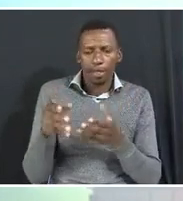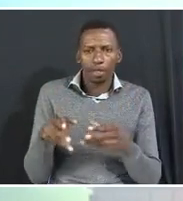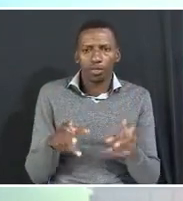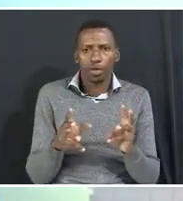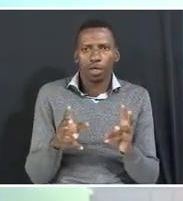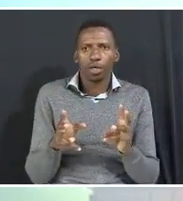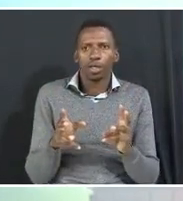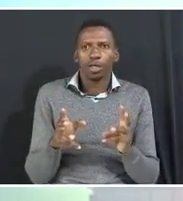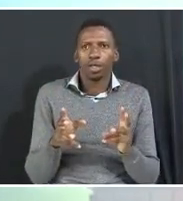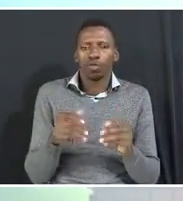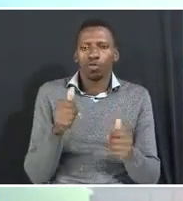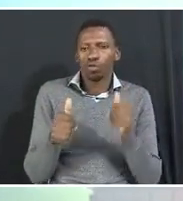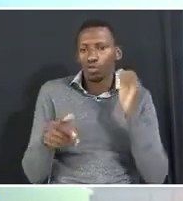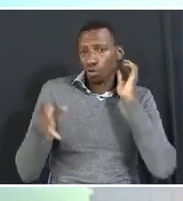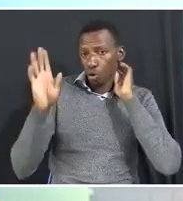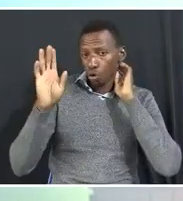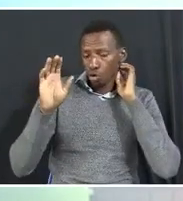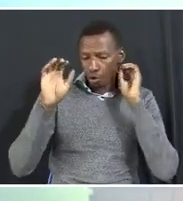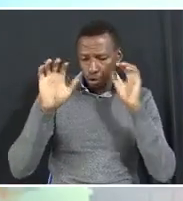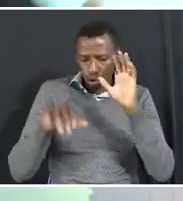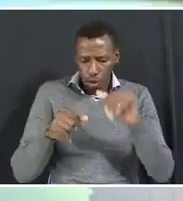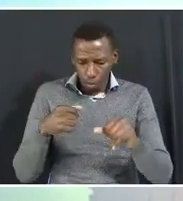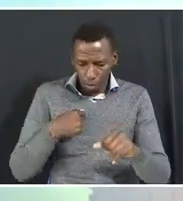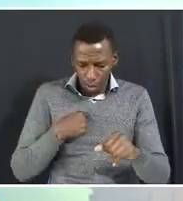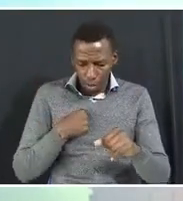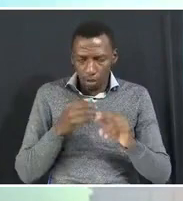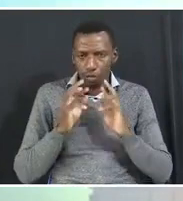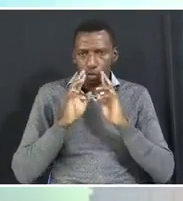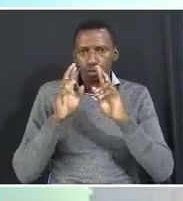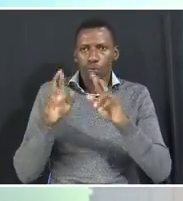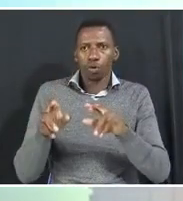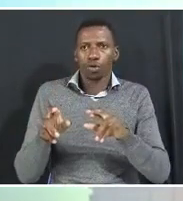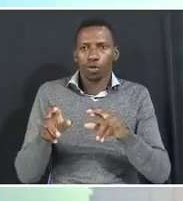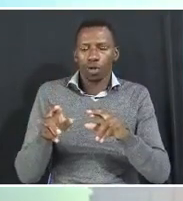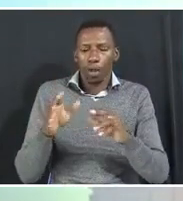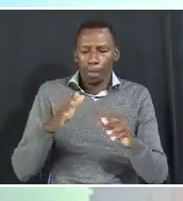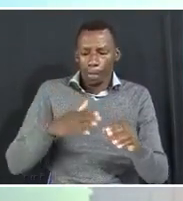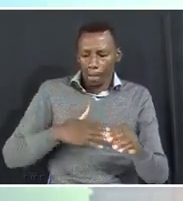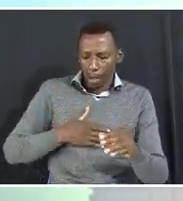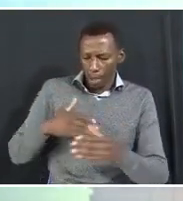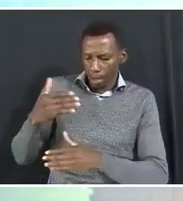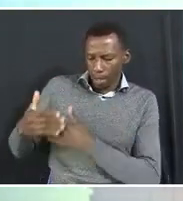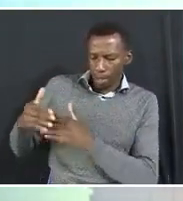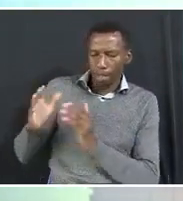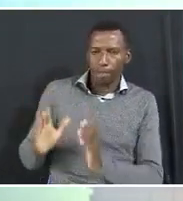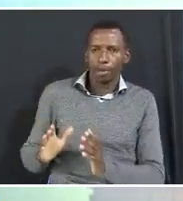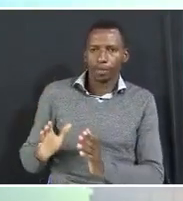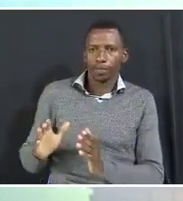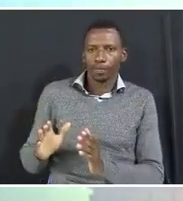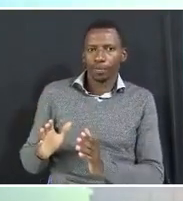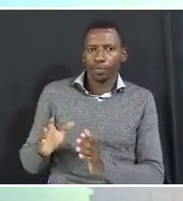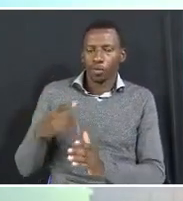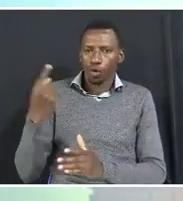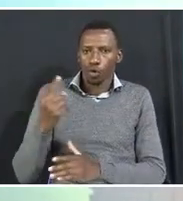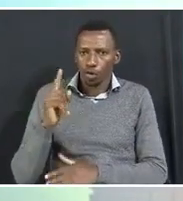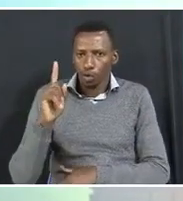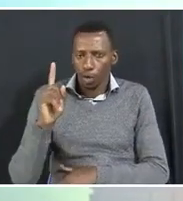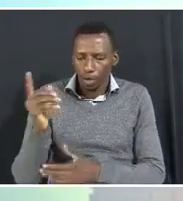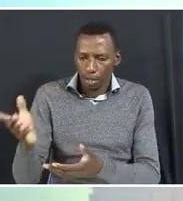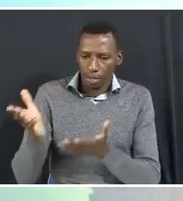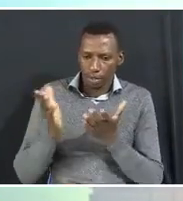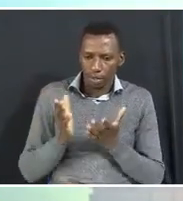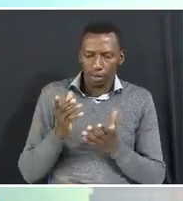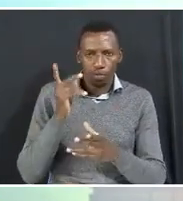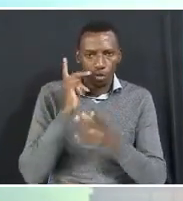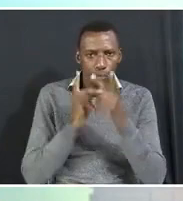my immediate neighbor. Meaning, there were many widows in those days, but only one received the prophet. And